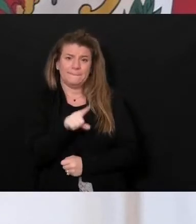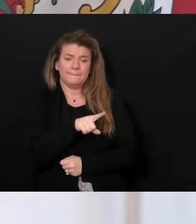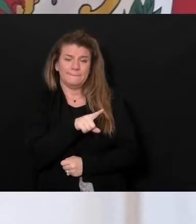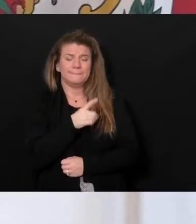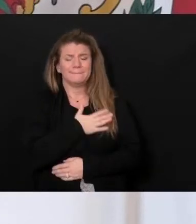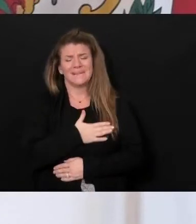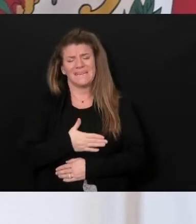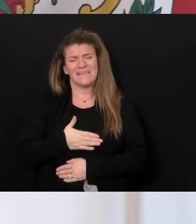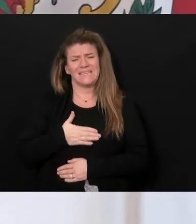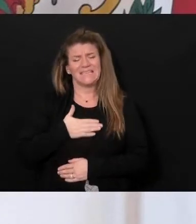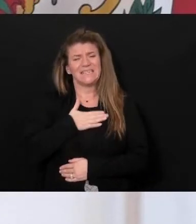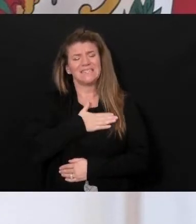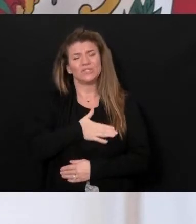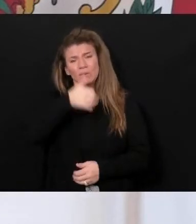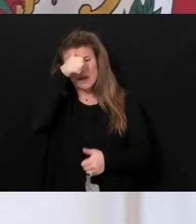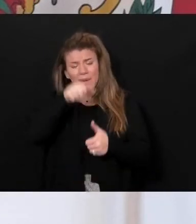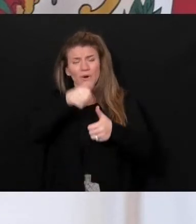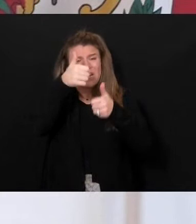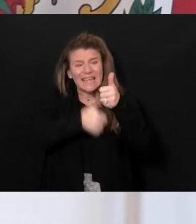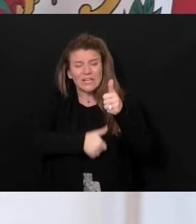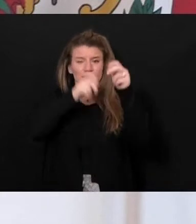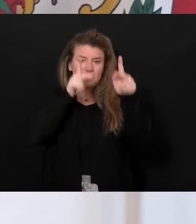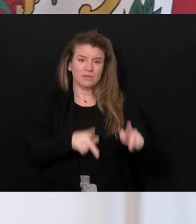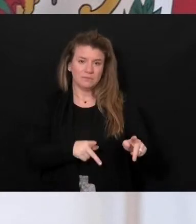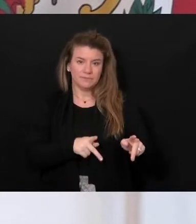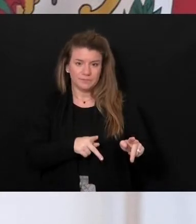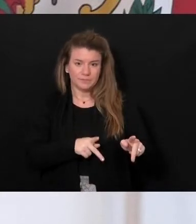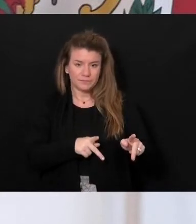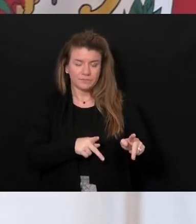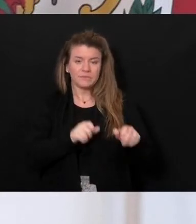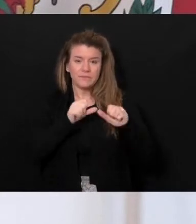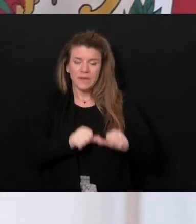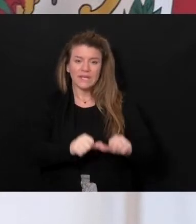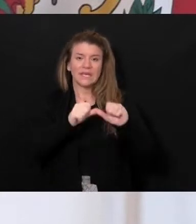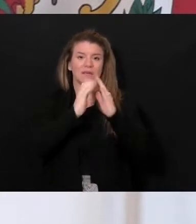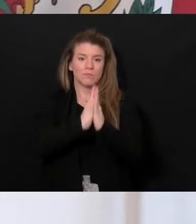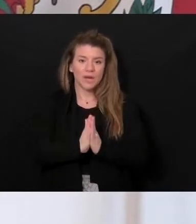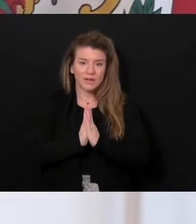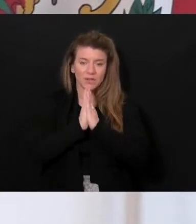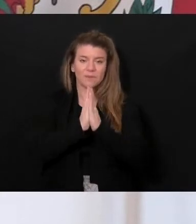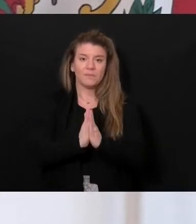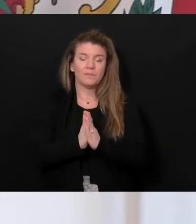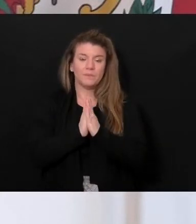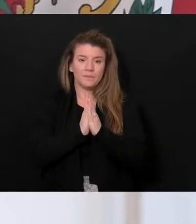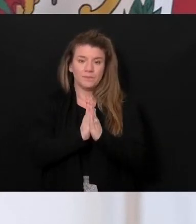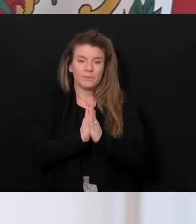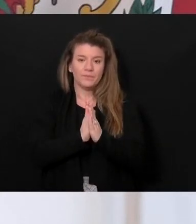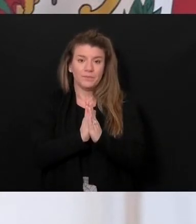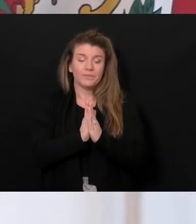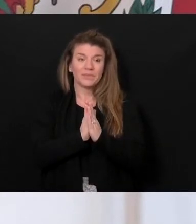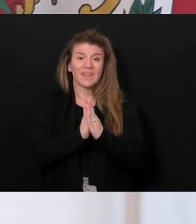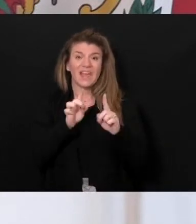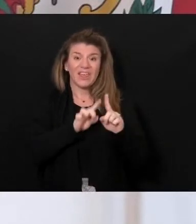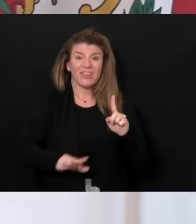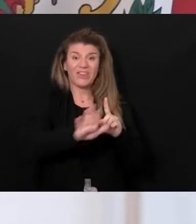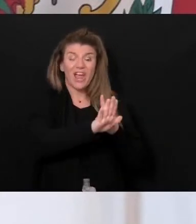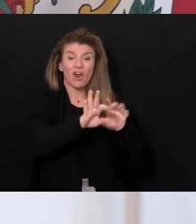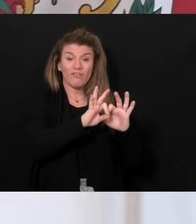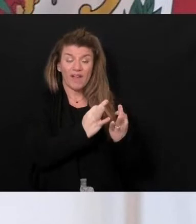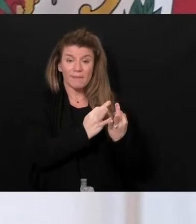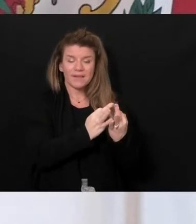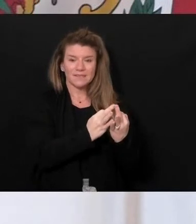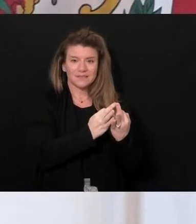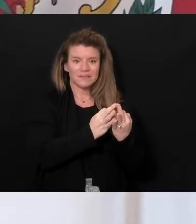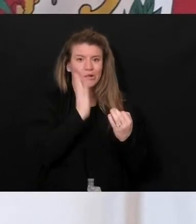Please, please remember each and every one. Keep them in your prayers. Their families will hear your